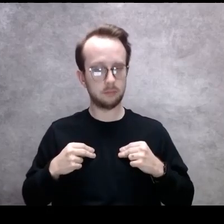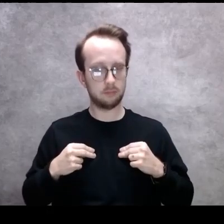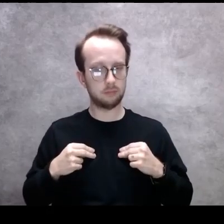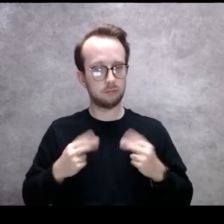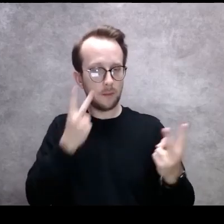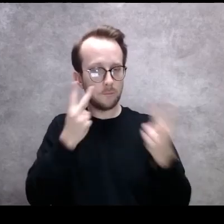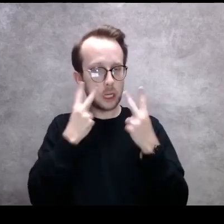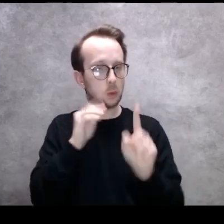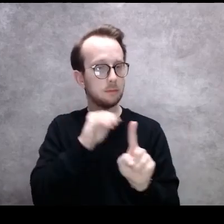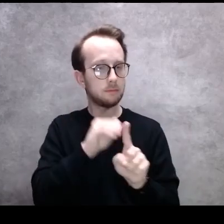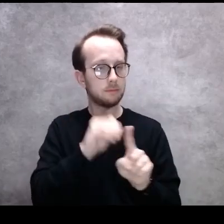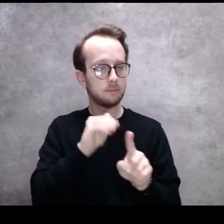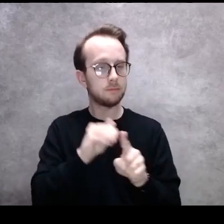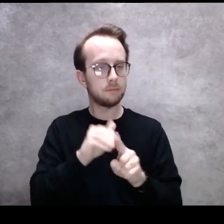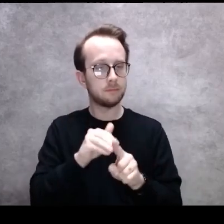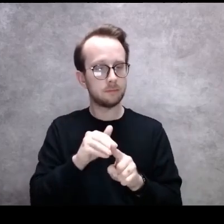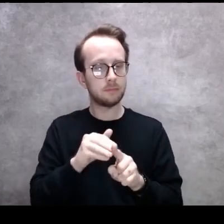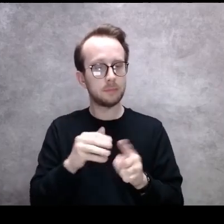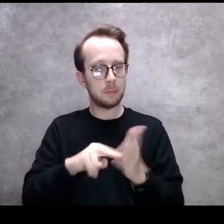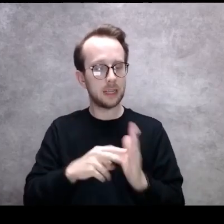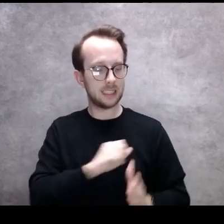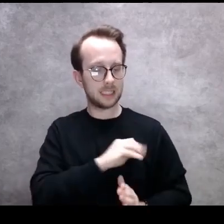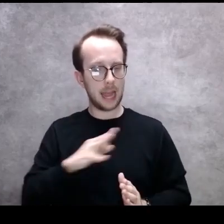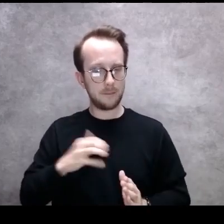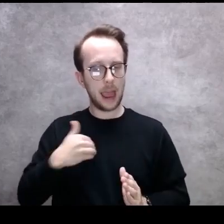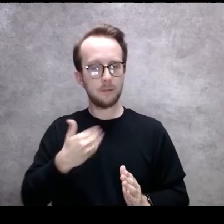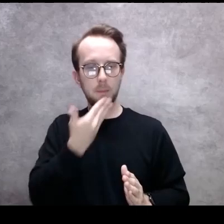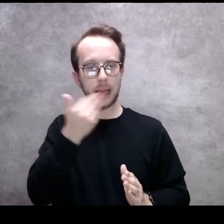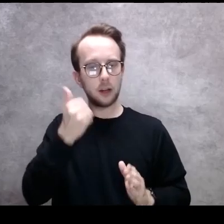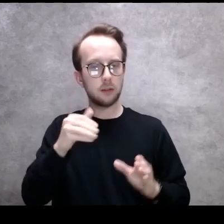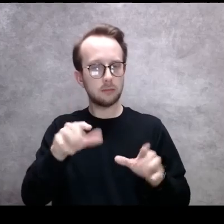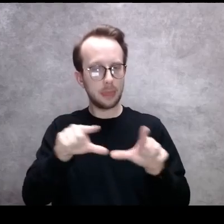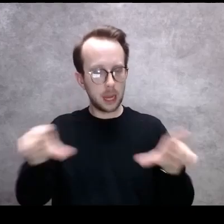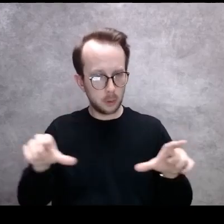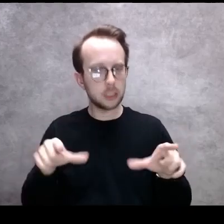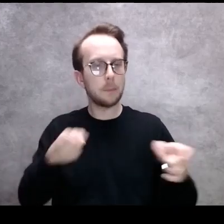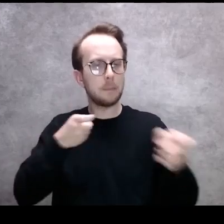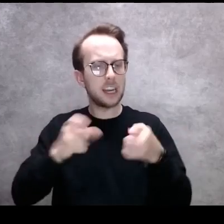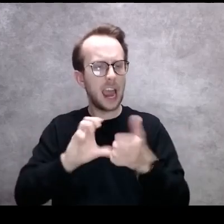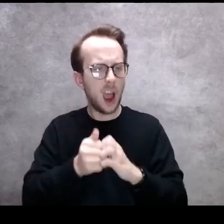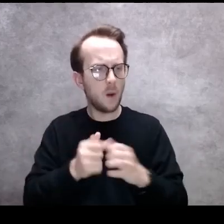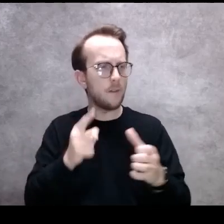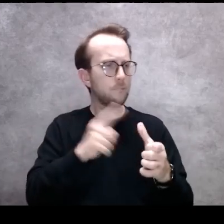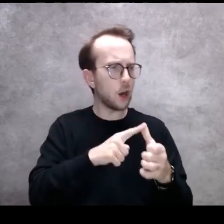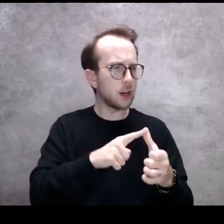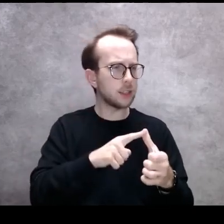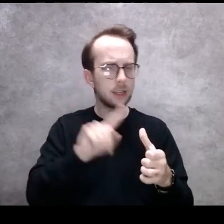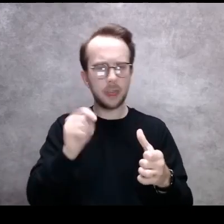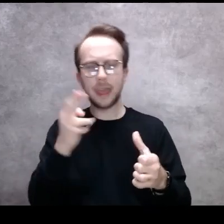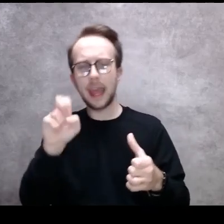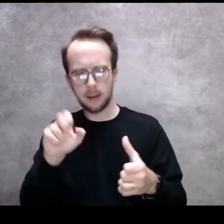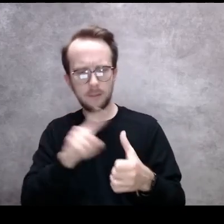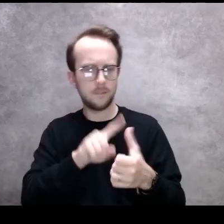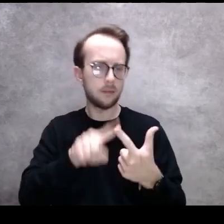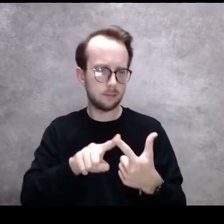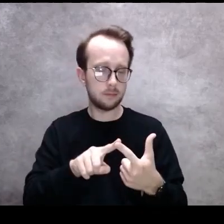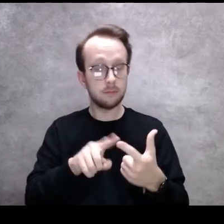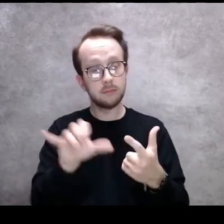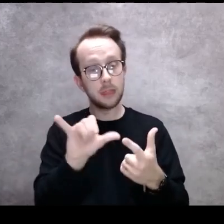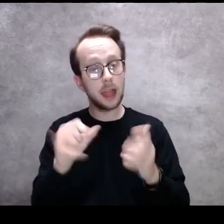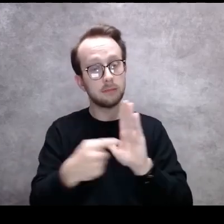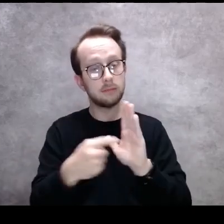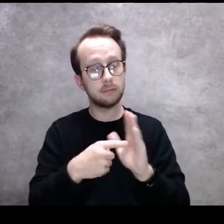the common language of managing behaviors with first, then, such as first calm body, then we walk